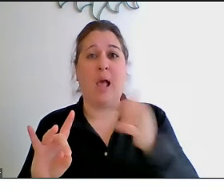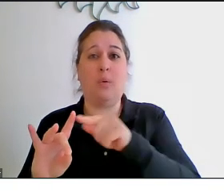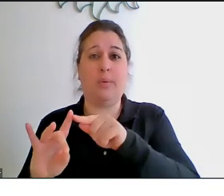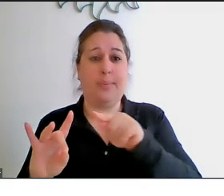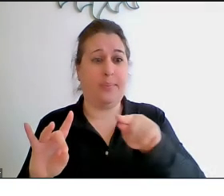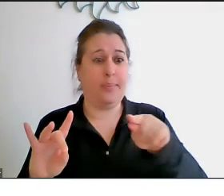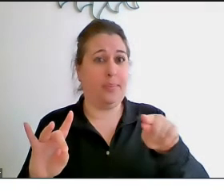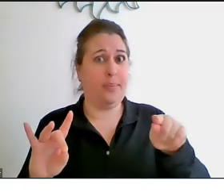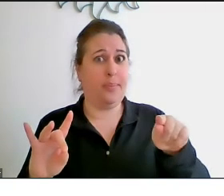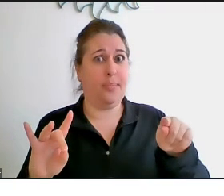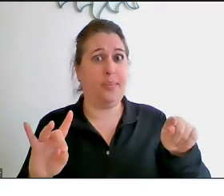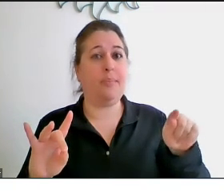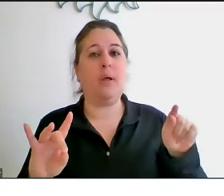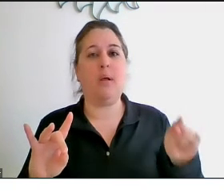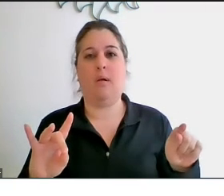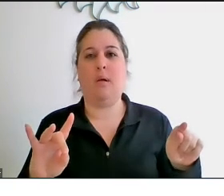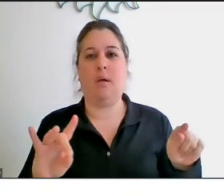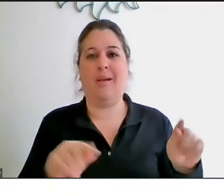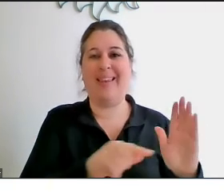Right here at negative 2.